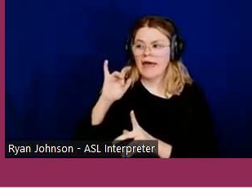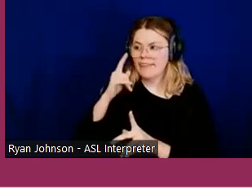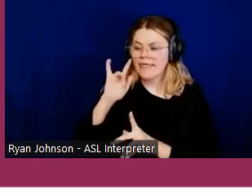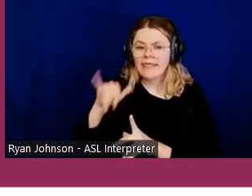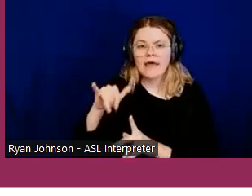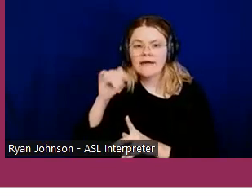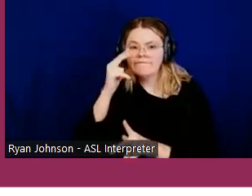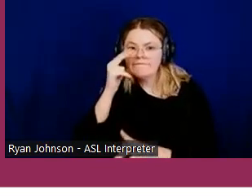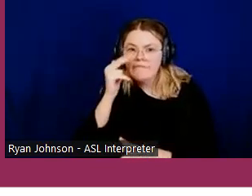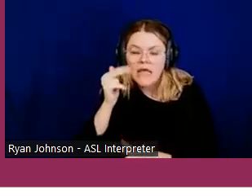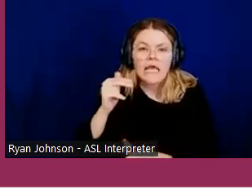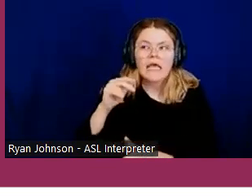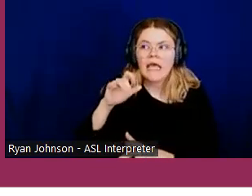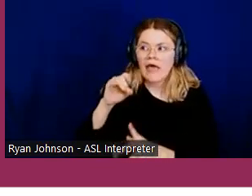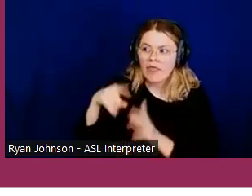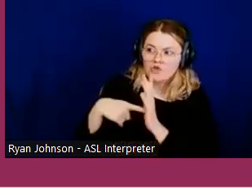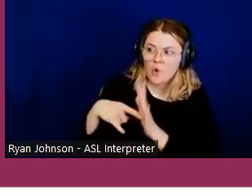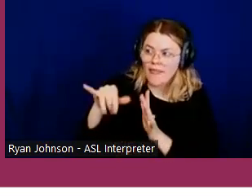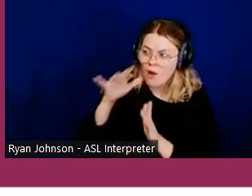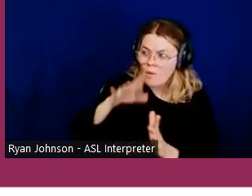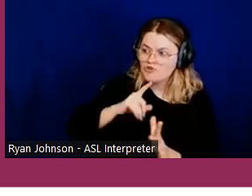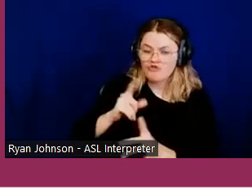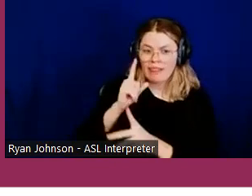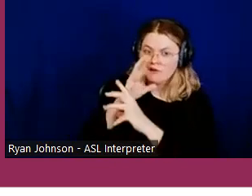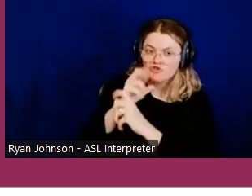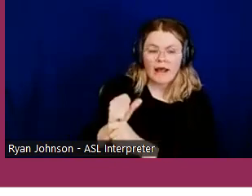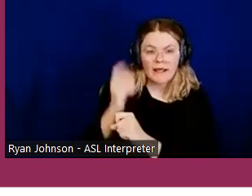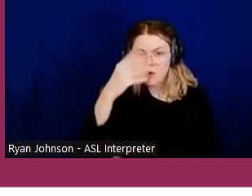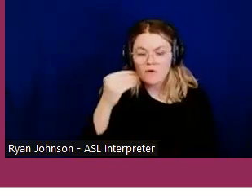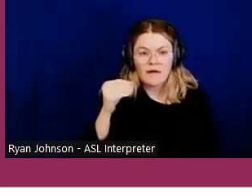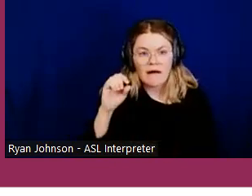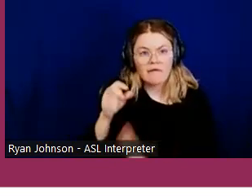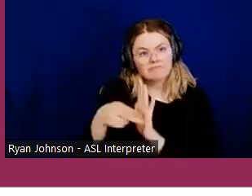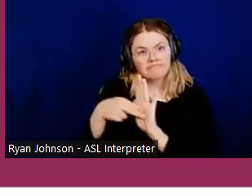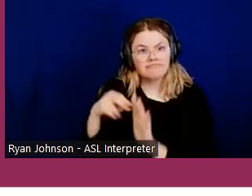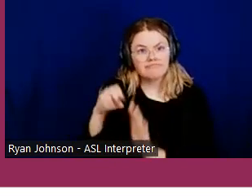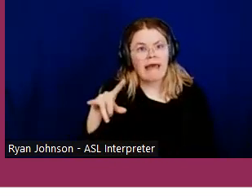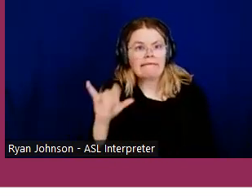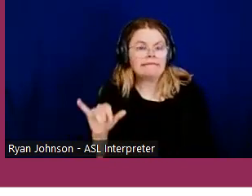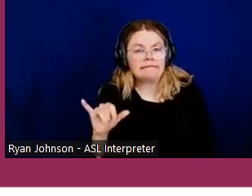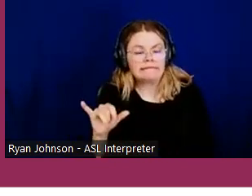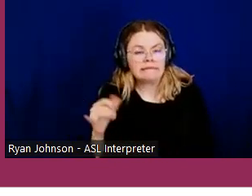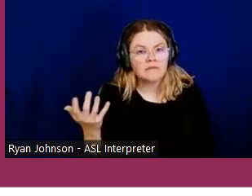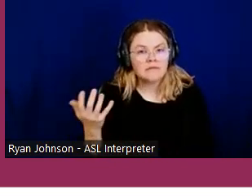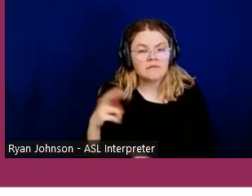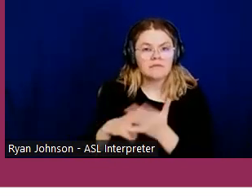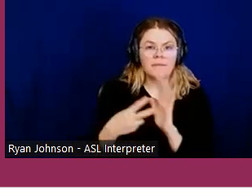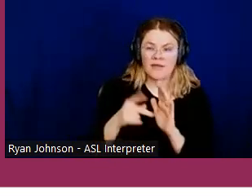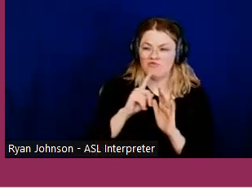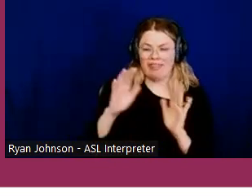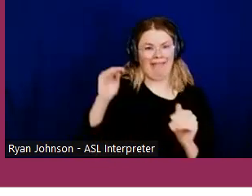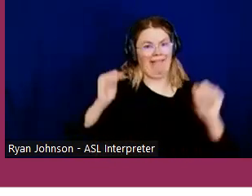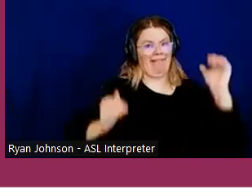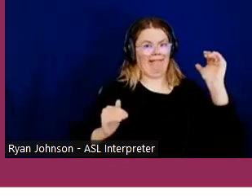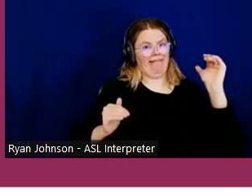appealing, very attractive, or it's just used for comedy purposes where it's not that serious. You're not supposed to take it as serious.